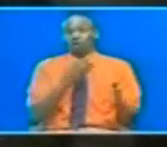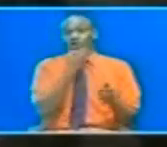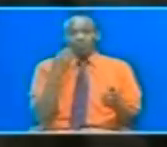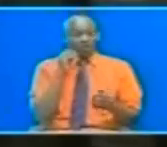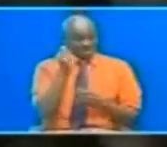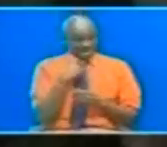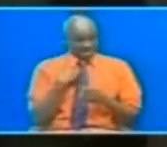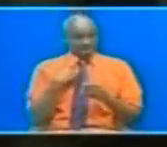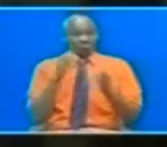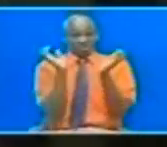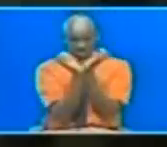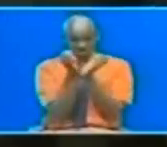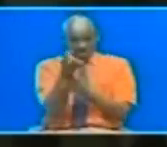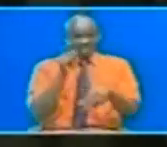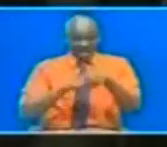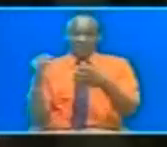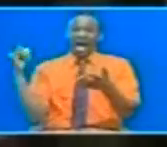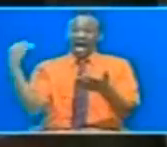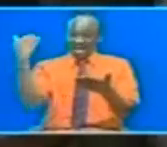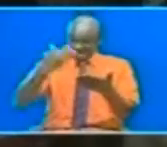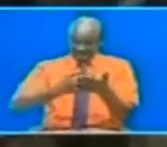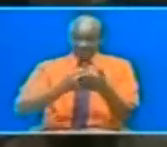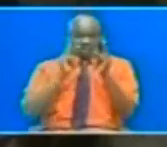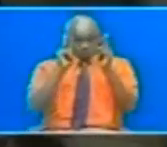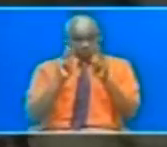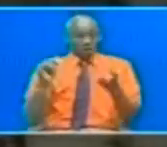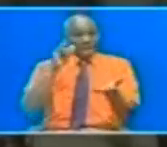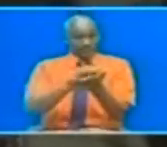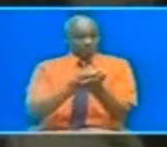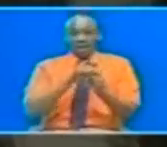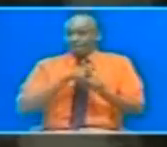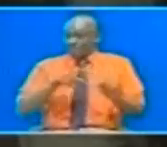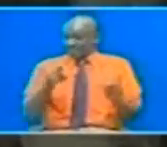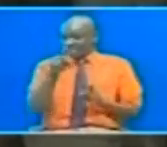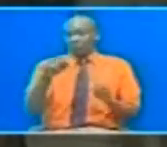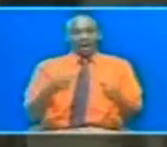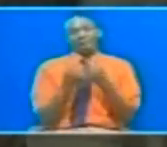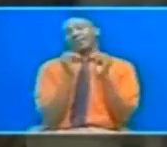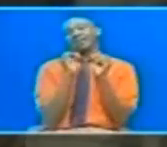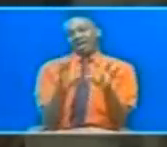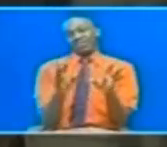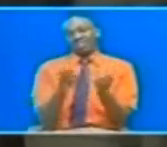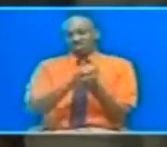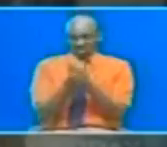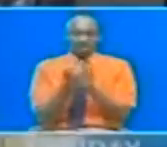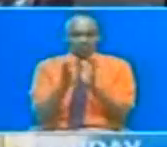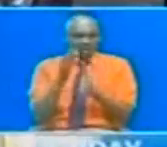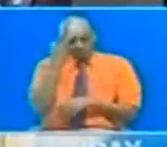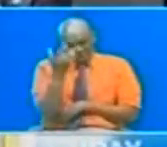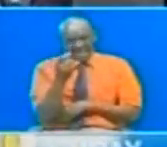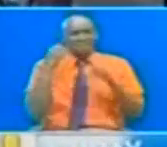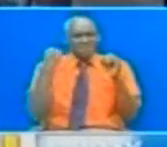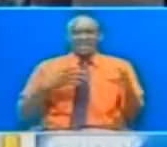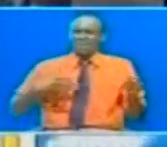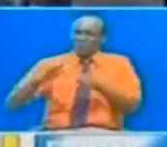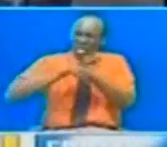body arrived at the Kisumu International Airport, but that did not go on as planned. Due to the number of crowds that